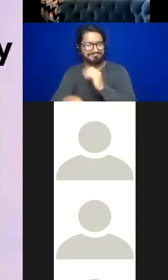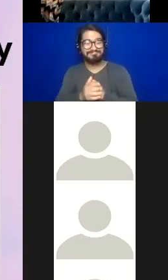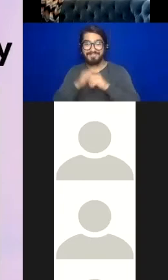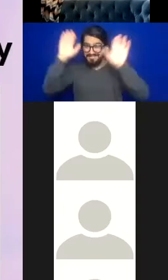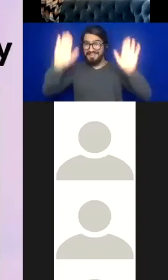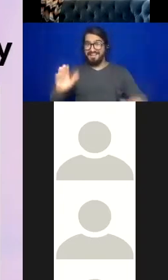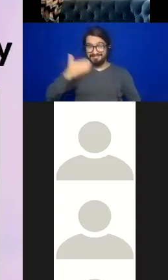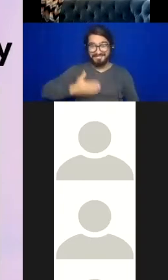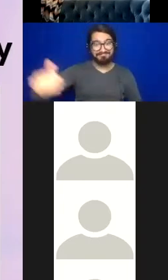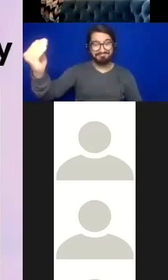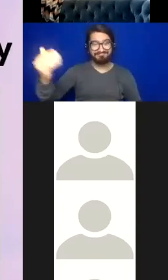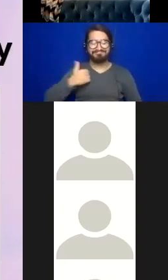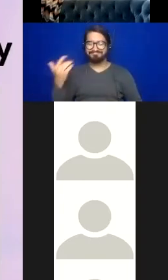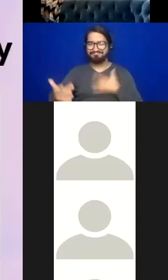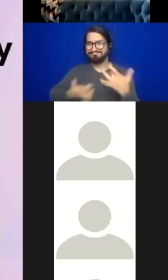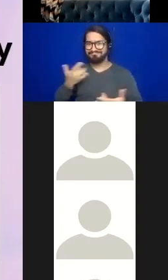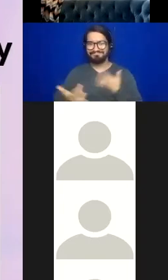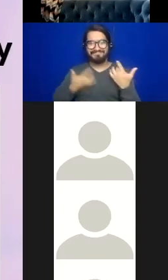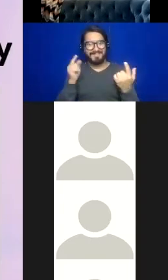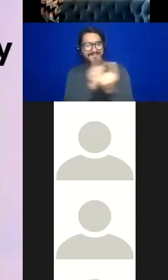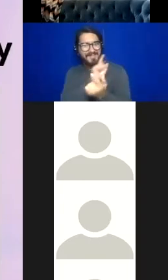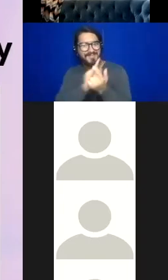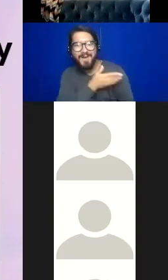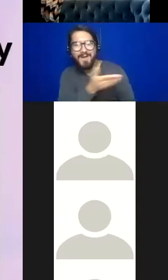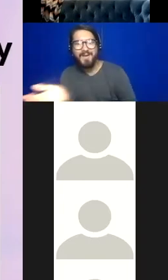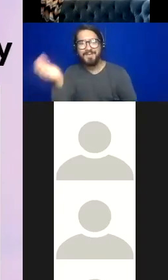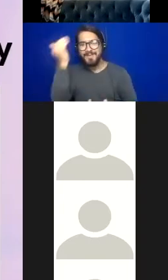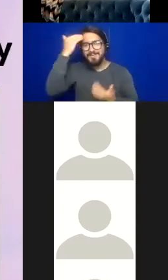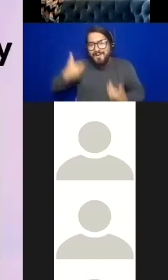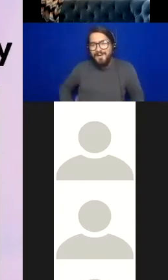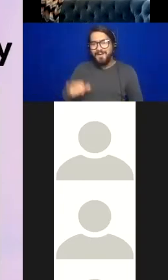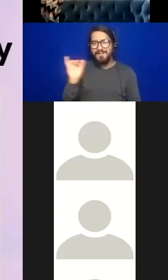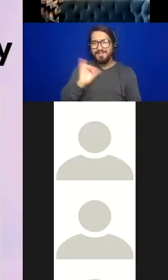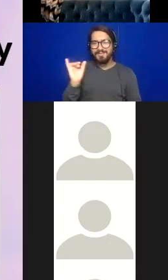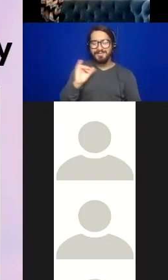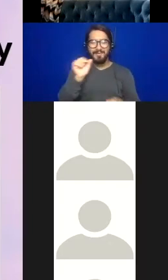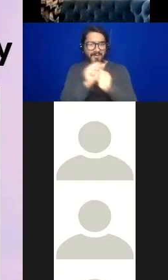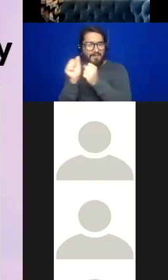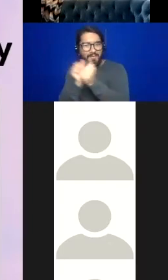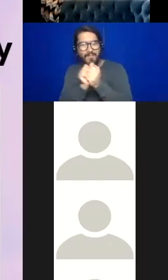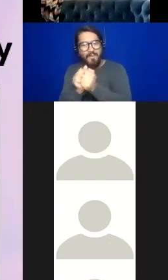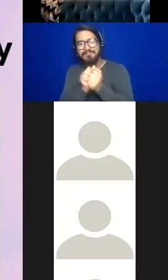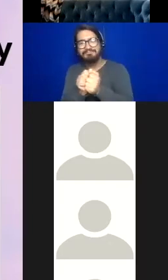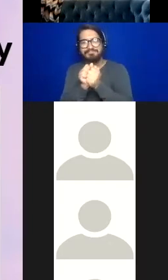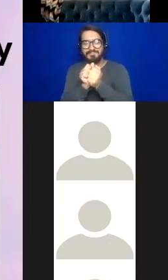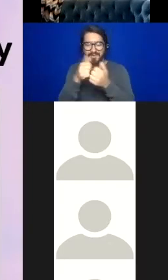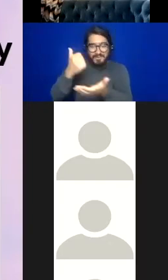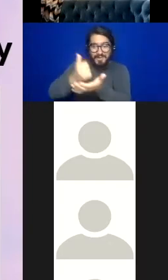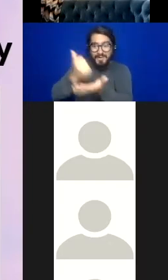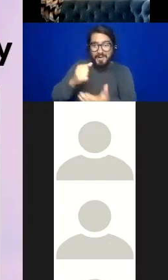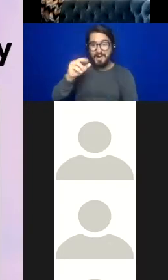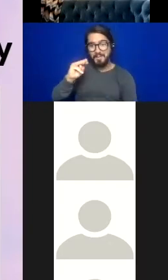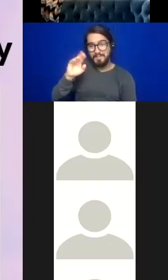awesome. I'm really excited to get to know you and for you to get to know us and for us to work together to help multiples. This